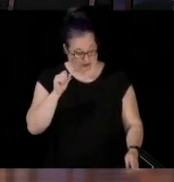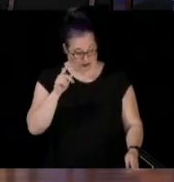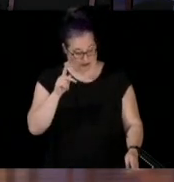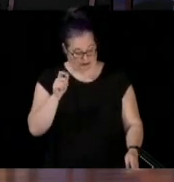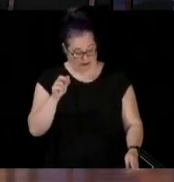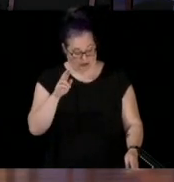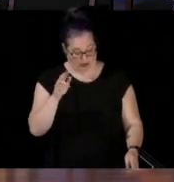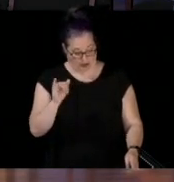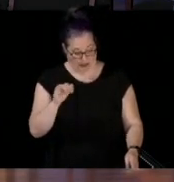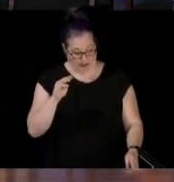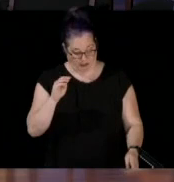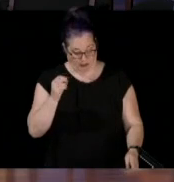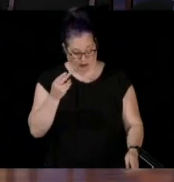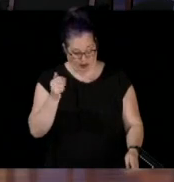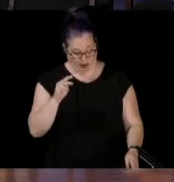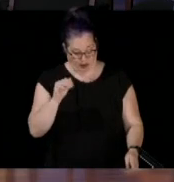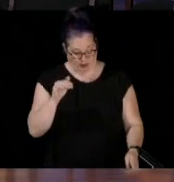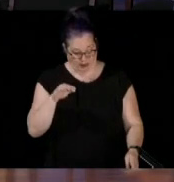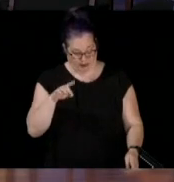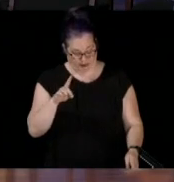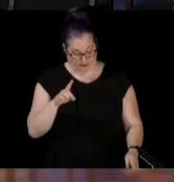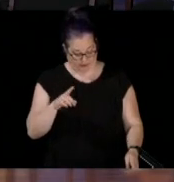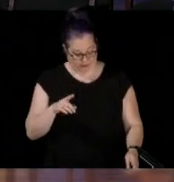Askari Muhammad.